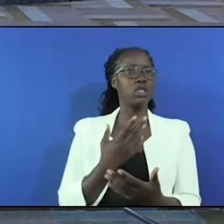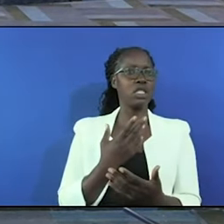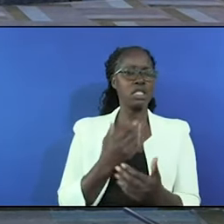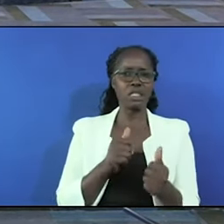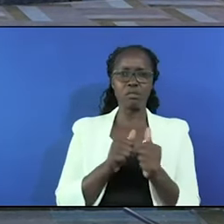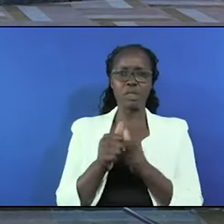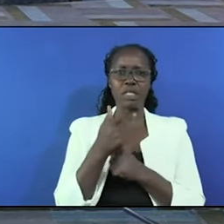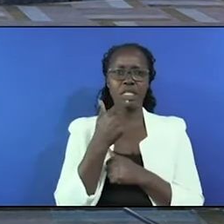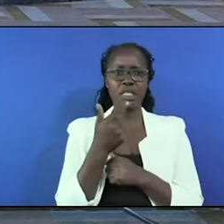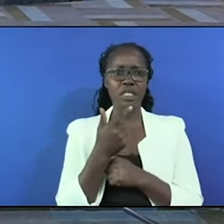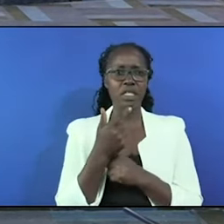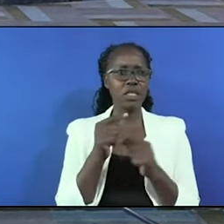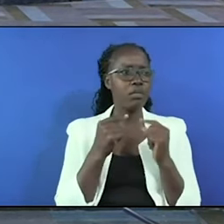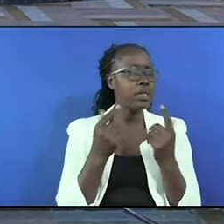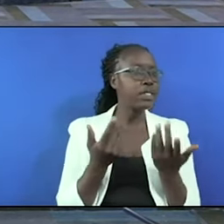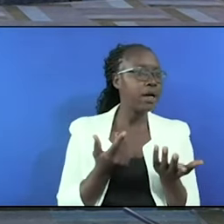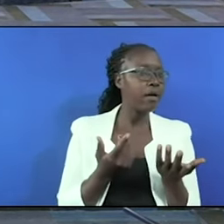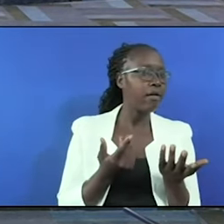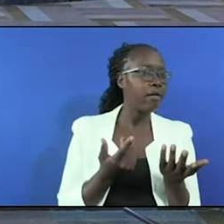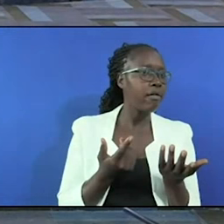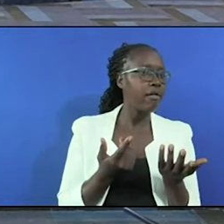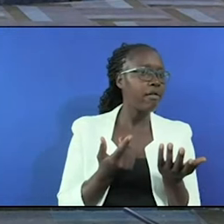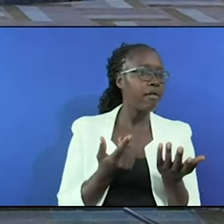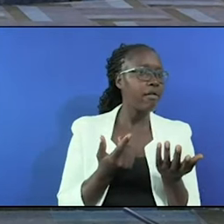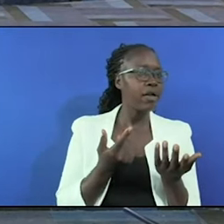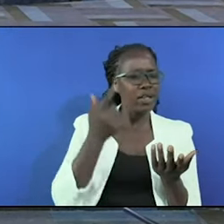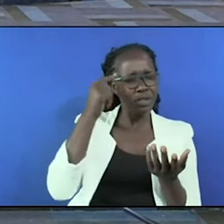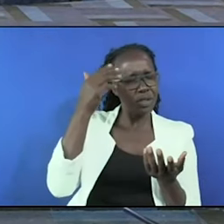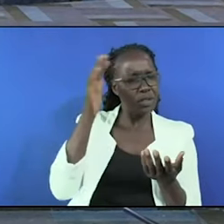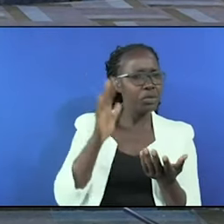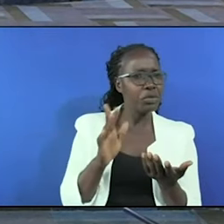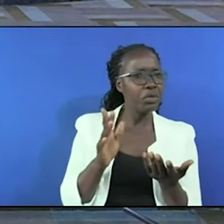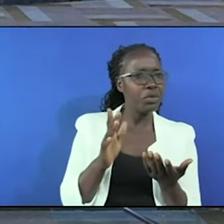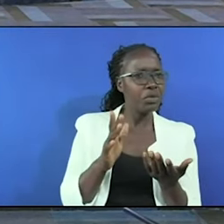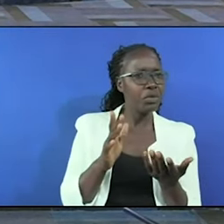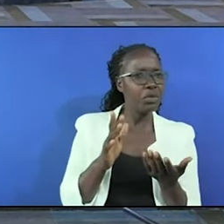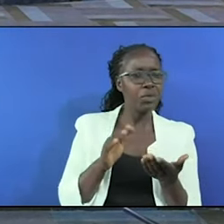enter the other side." Pastor entered. You know, they don't know what's happening. And then